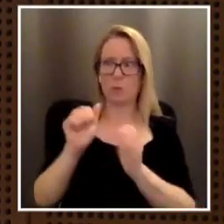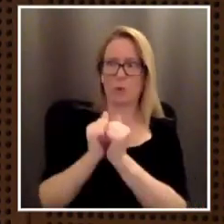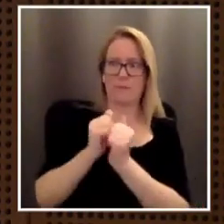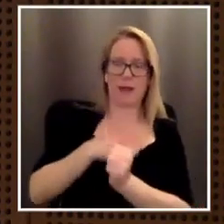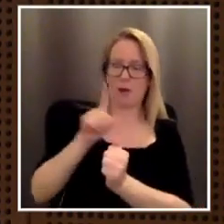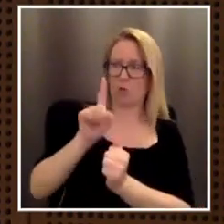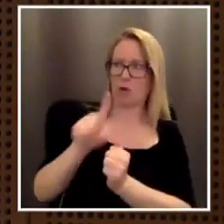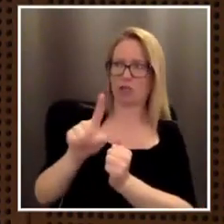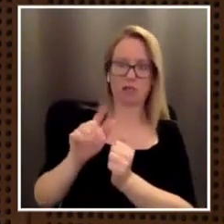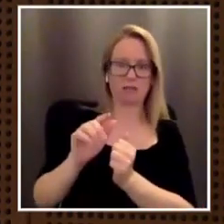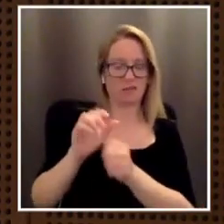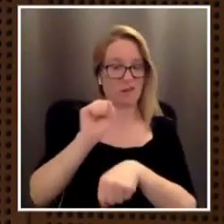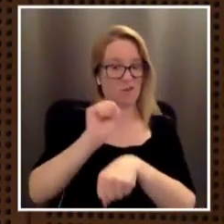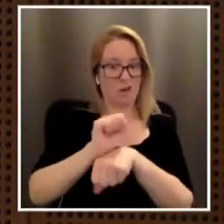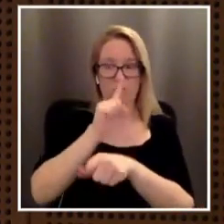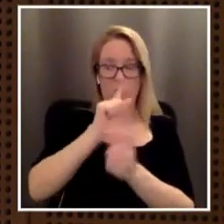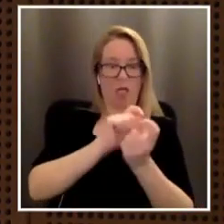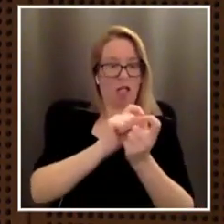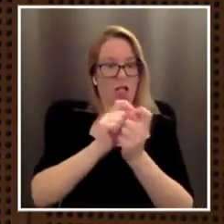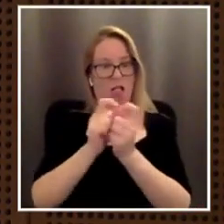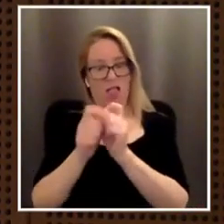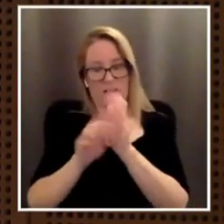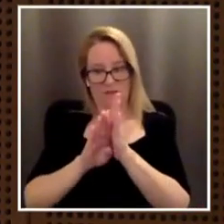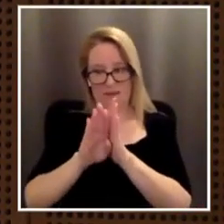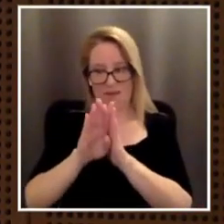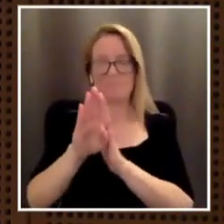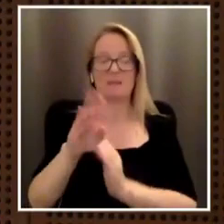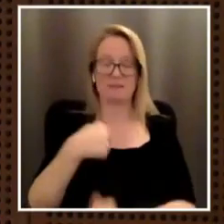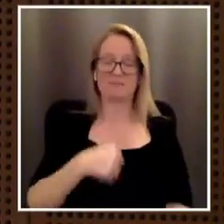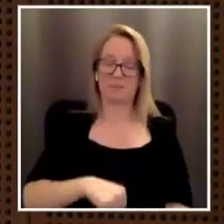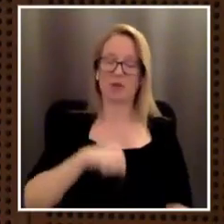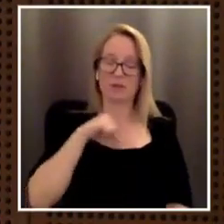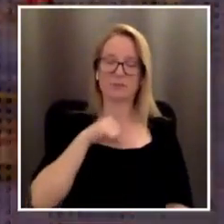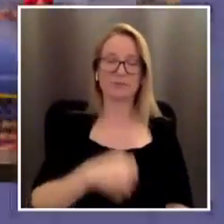far the work came in its development.